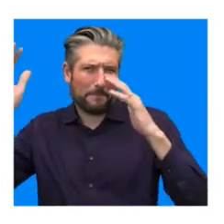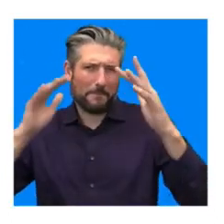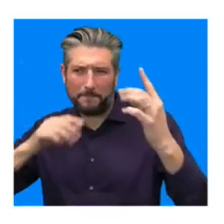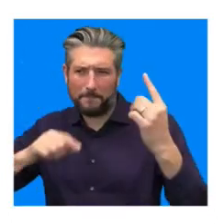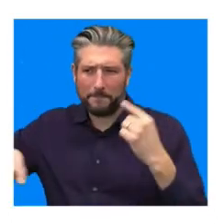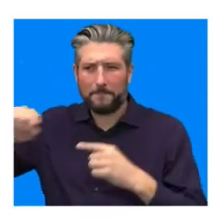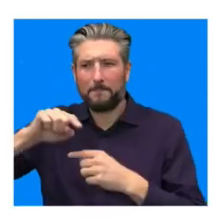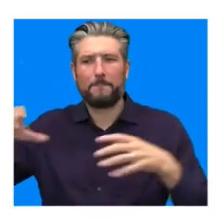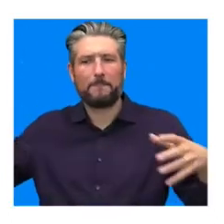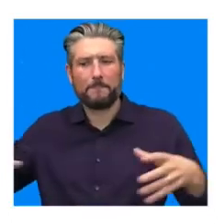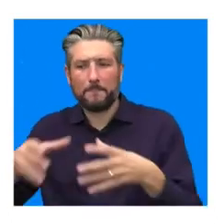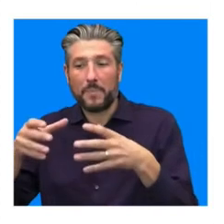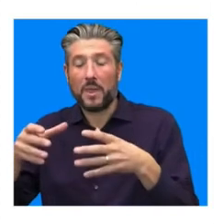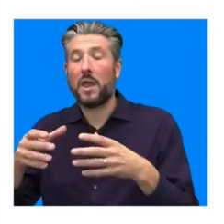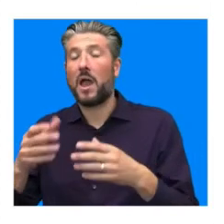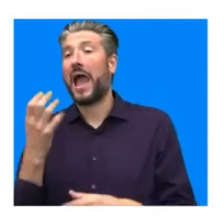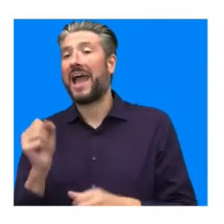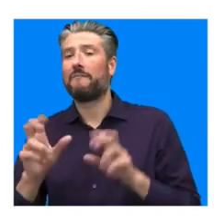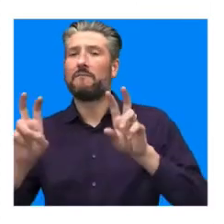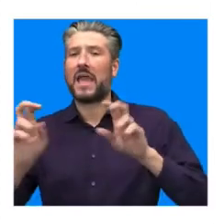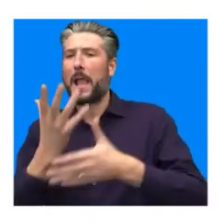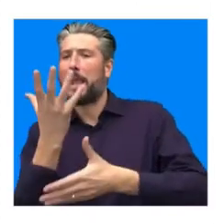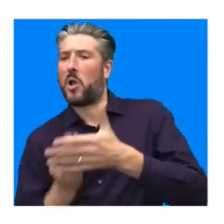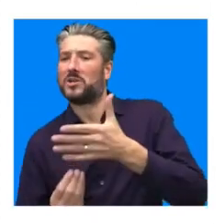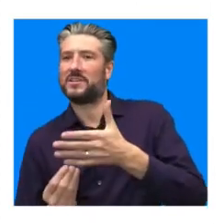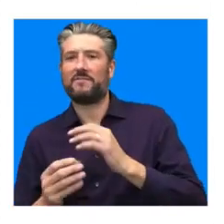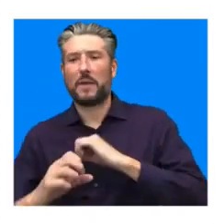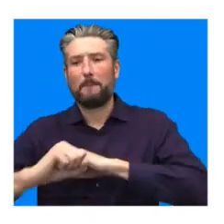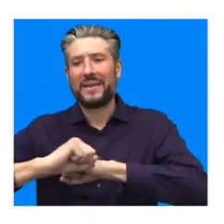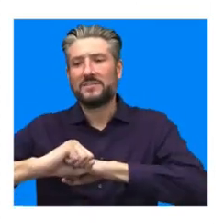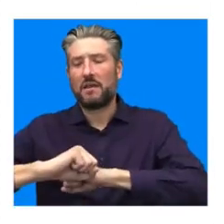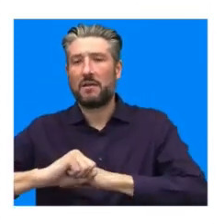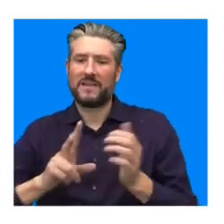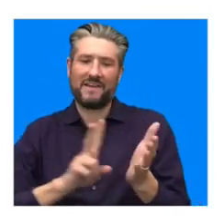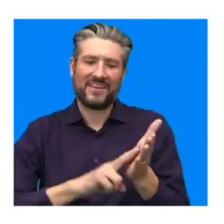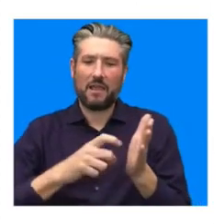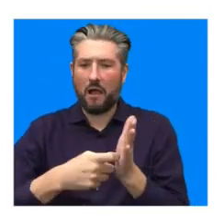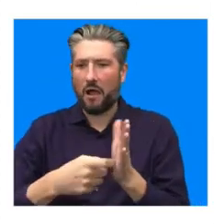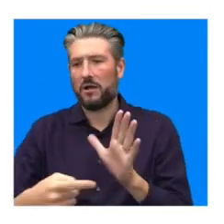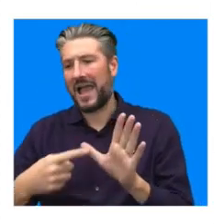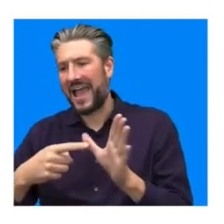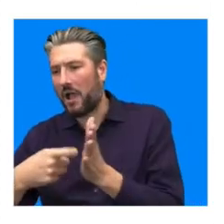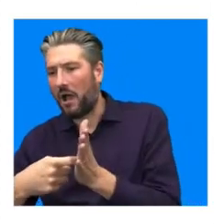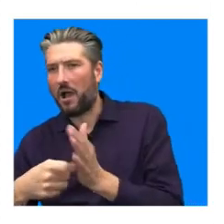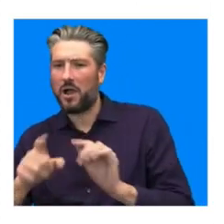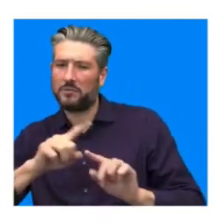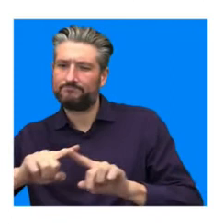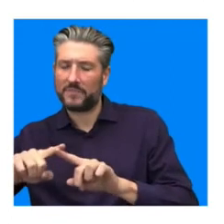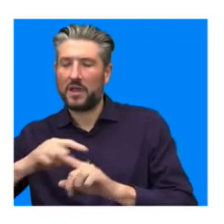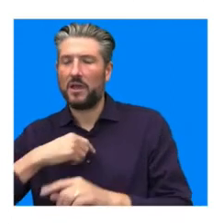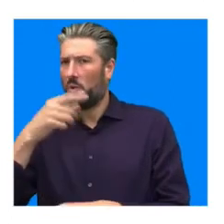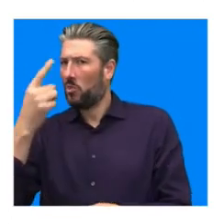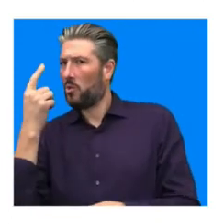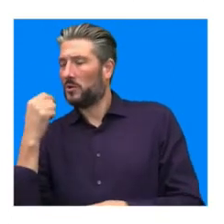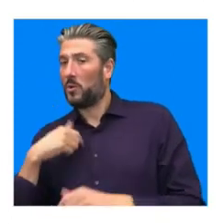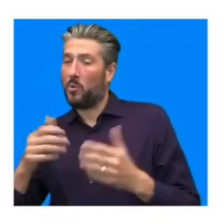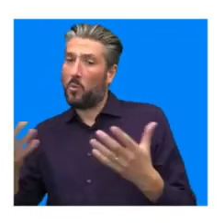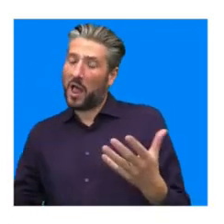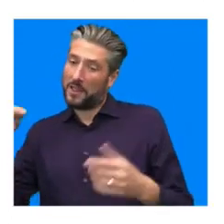immersive media, virtual reality, augmented reality, if we didn't start looking at how we're going to make that